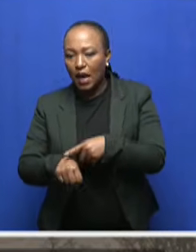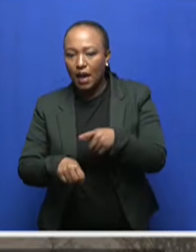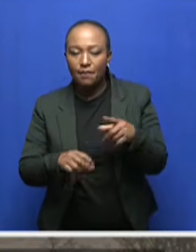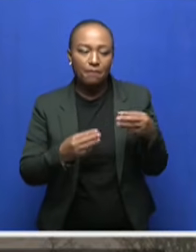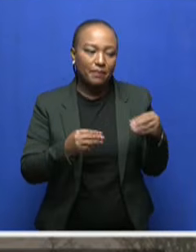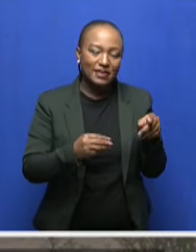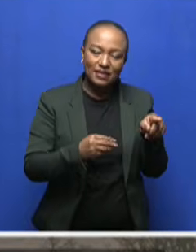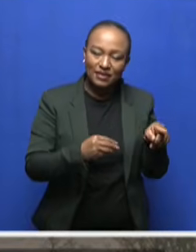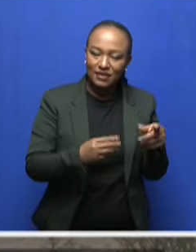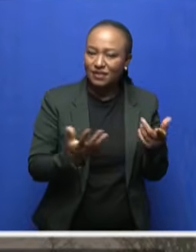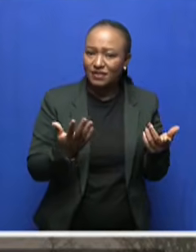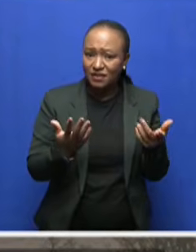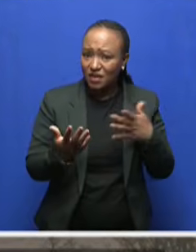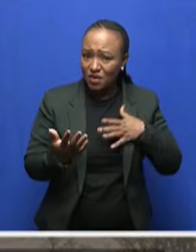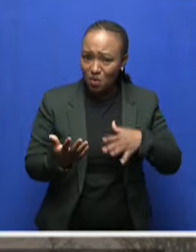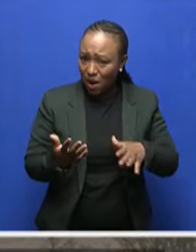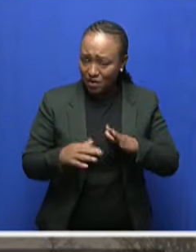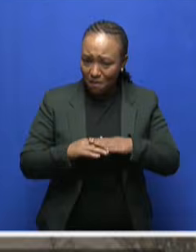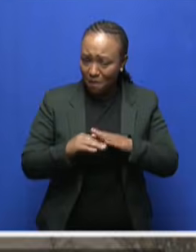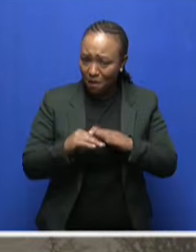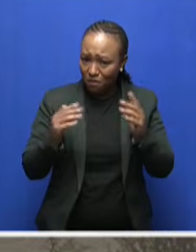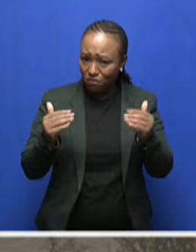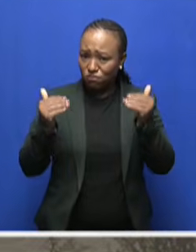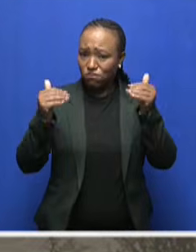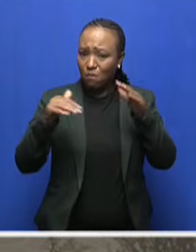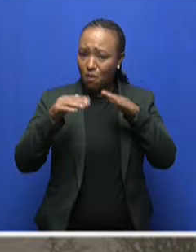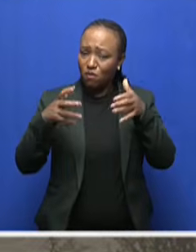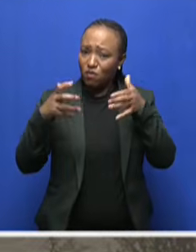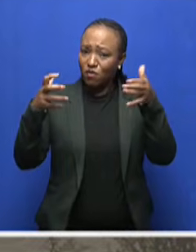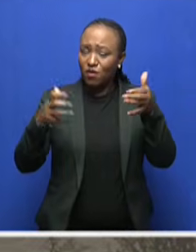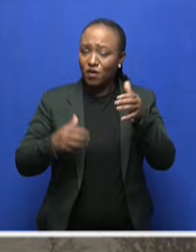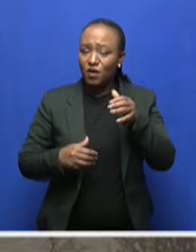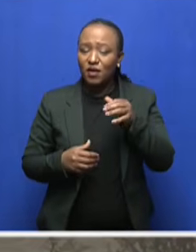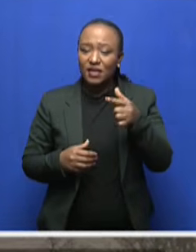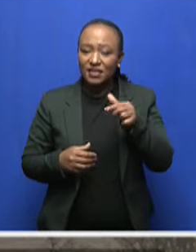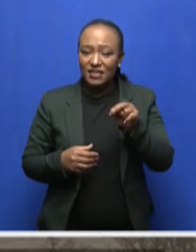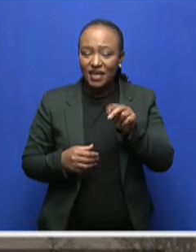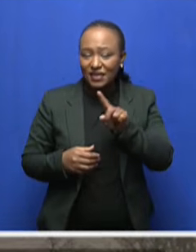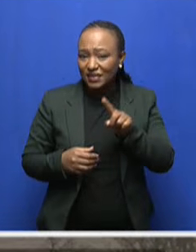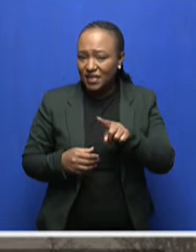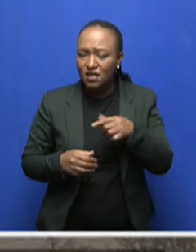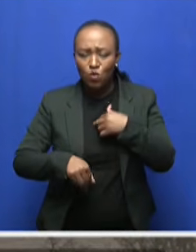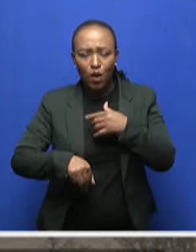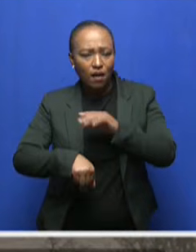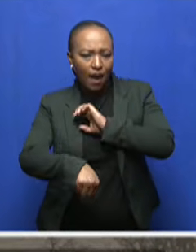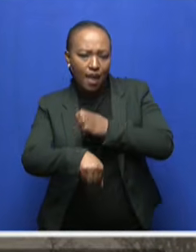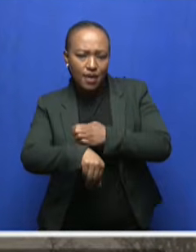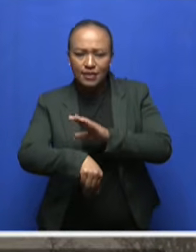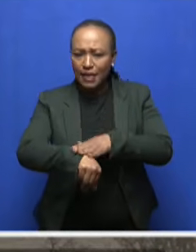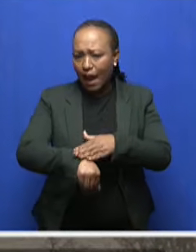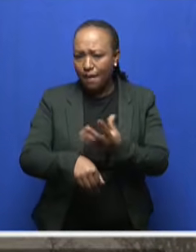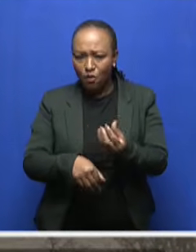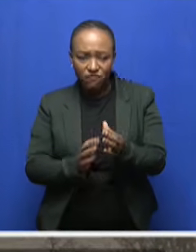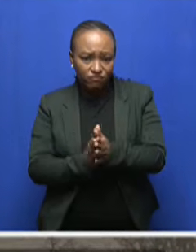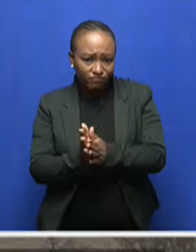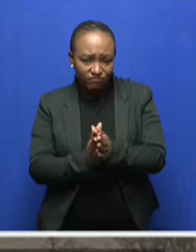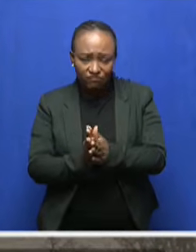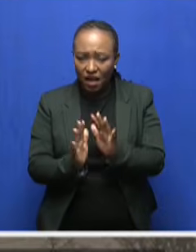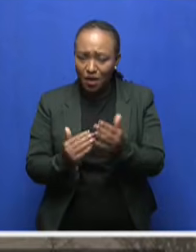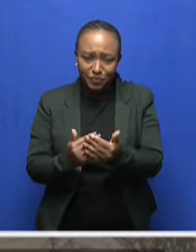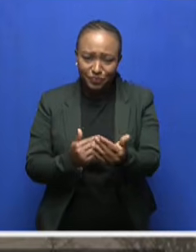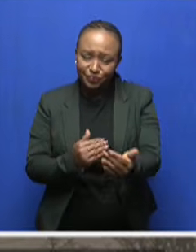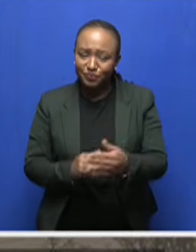as well. Maybe you want to scale up. You're also Gen Z, so you've got energy and time as well. What does that future look like very quickly as we